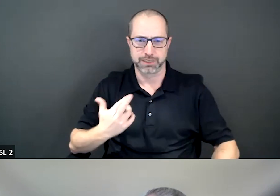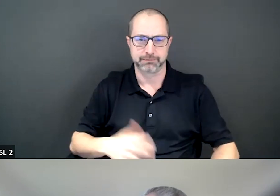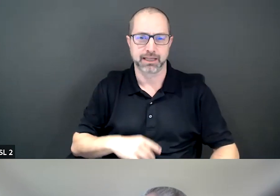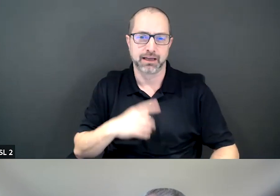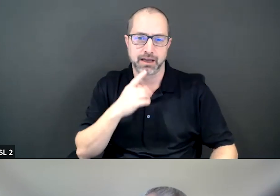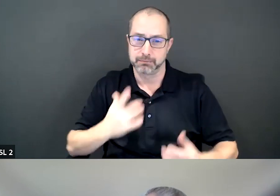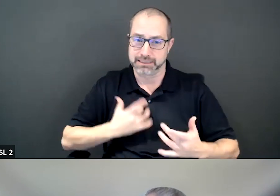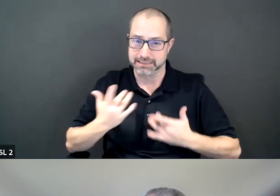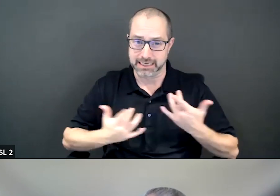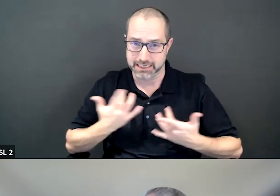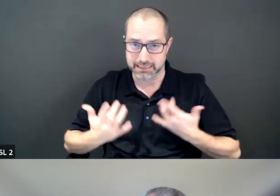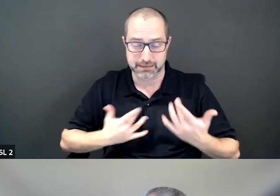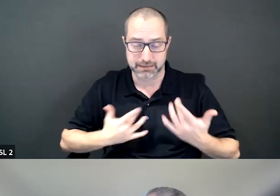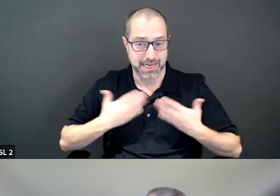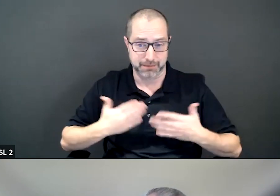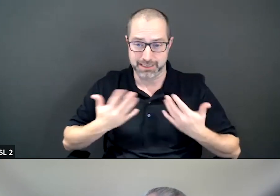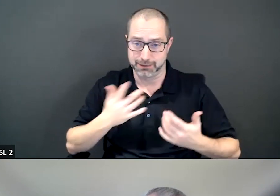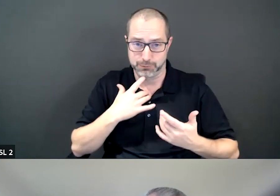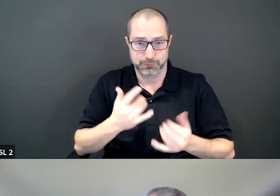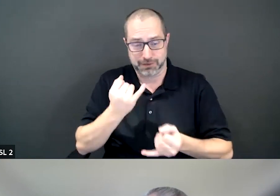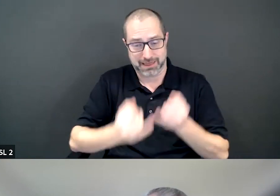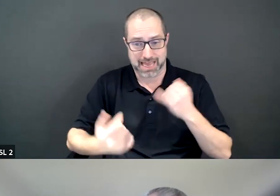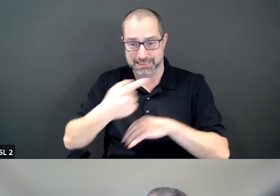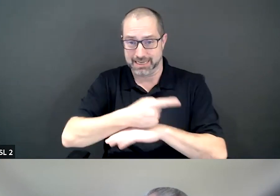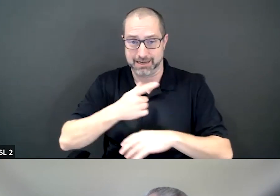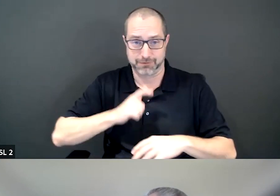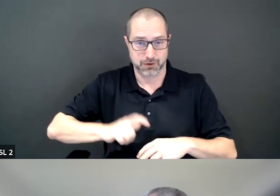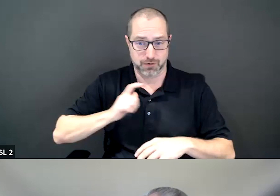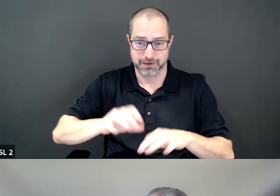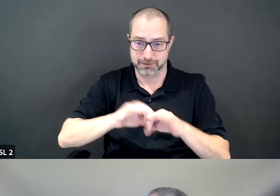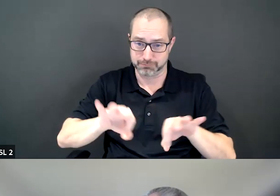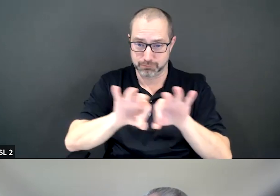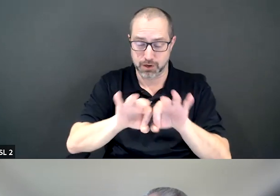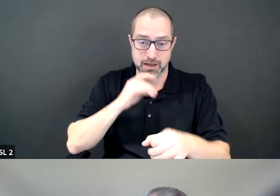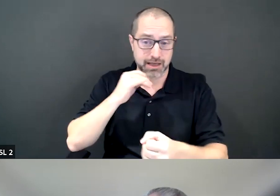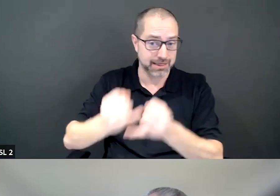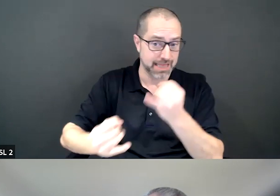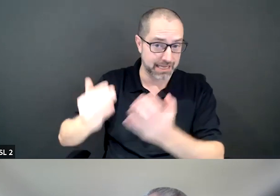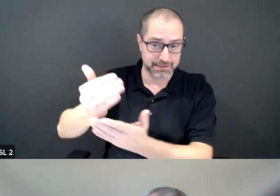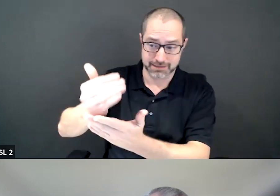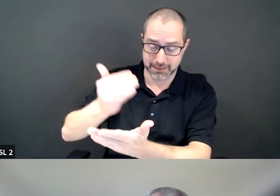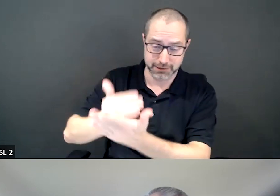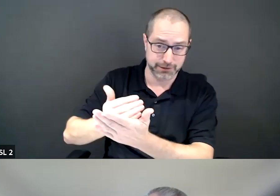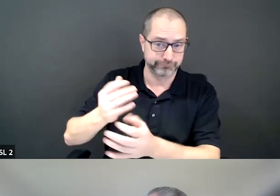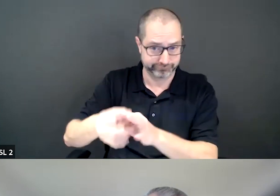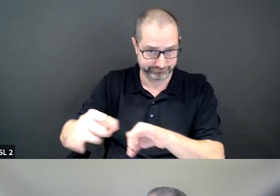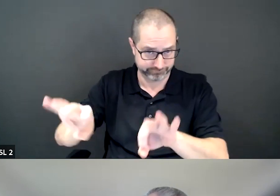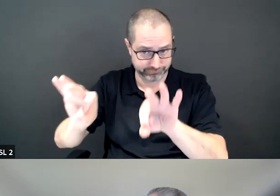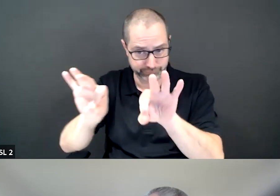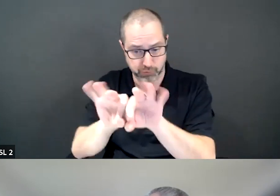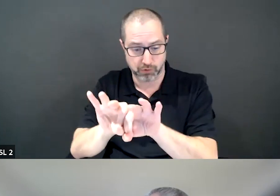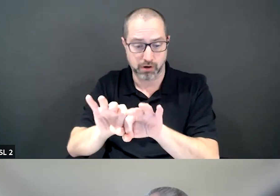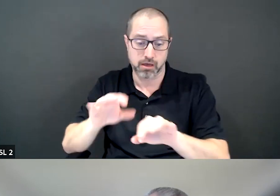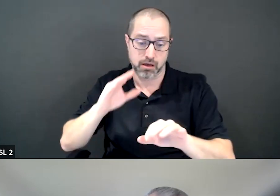important conference that we've had together. And we're finishing with a very, very important session that I'm hoping everyone